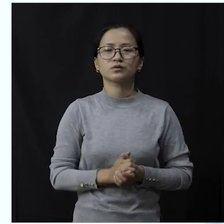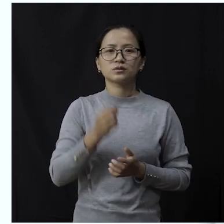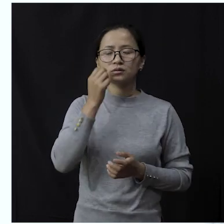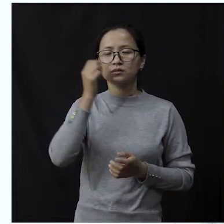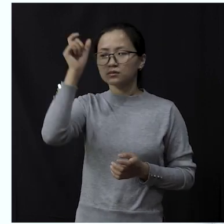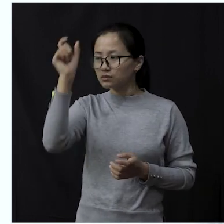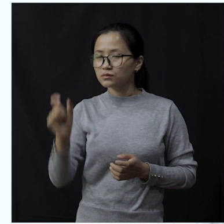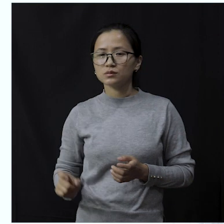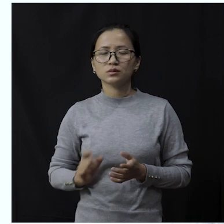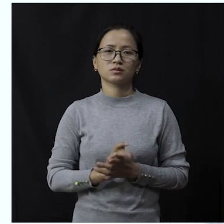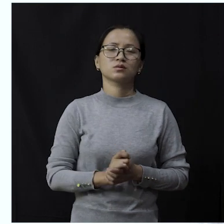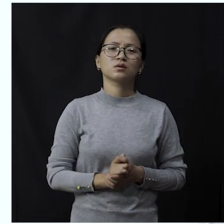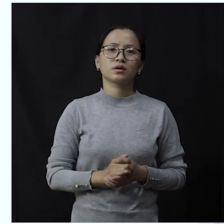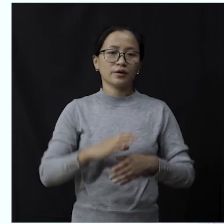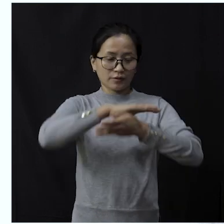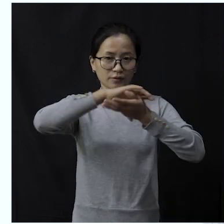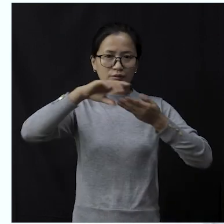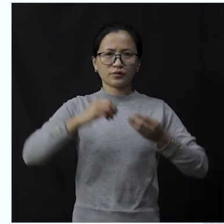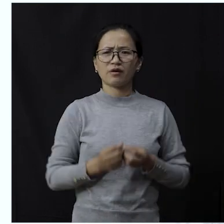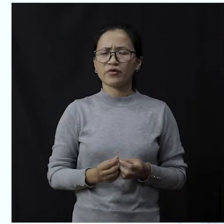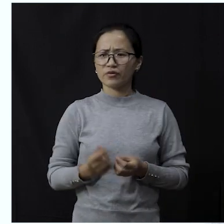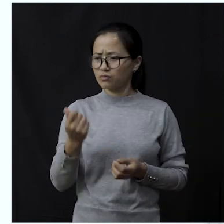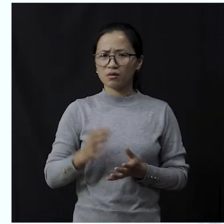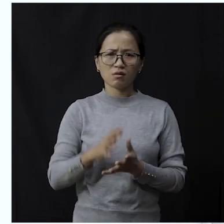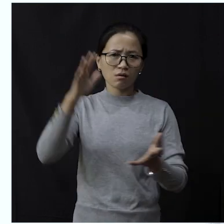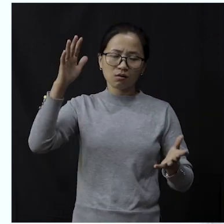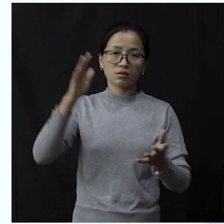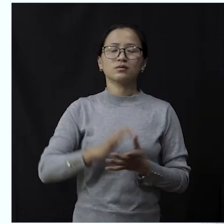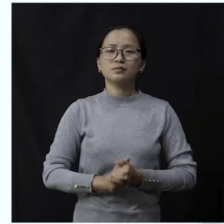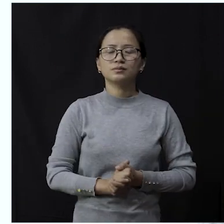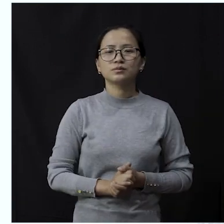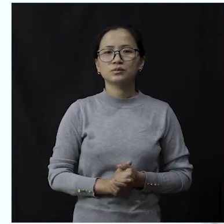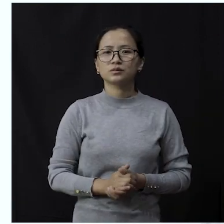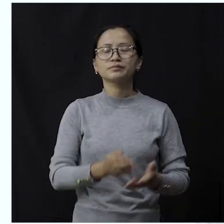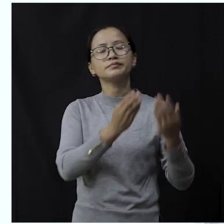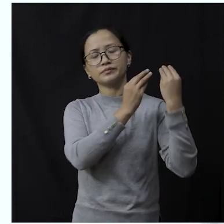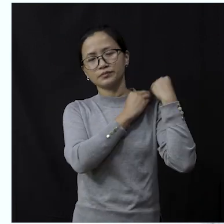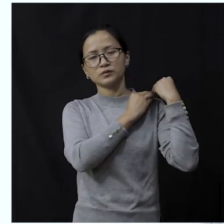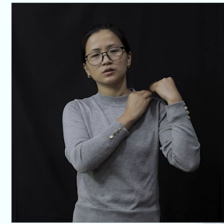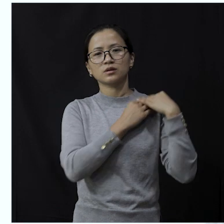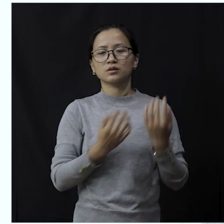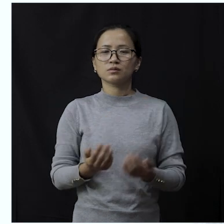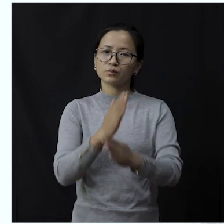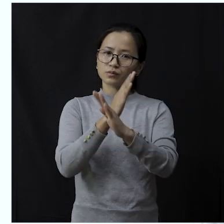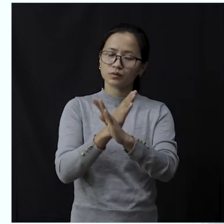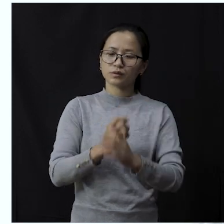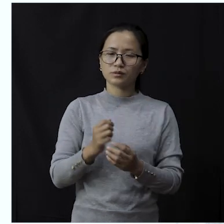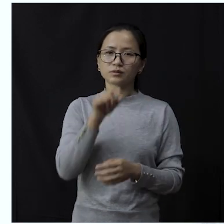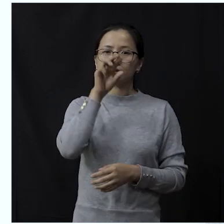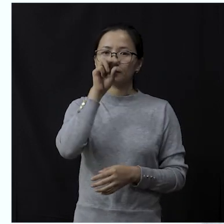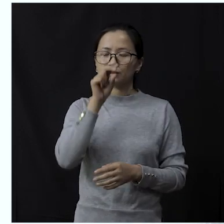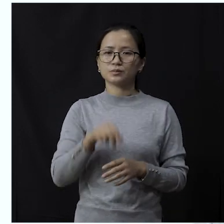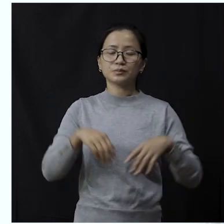meat. Okay, their feathers can be sold at very high price. People are killing them. Now it's our duty to protect these birds